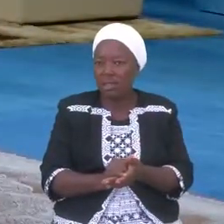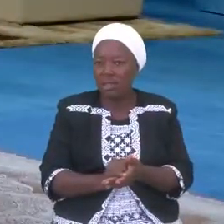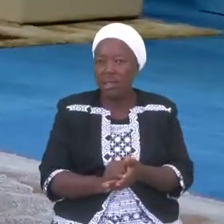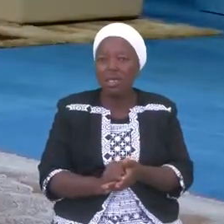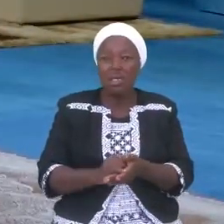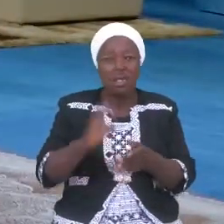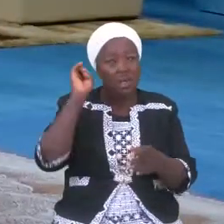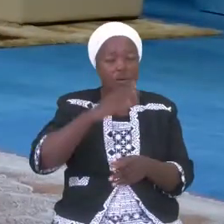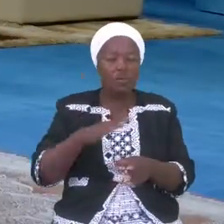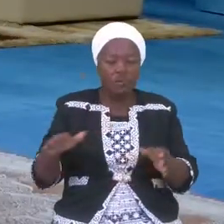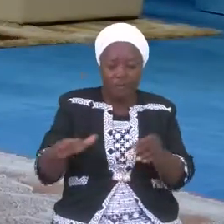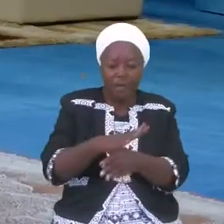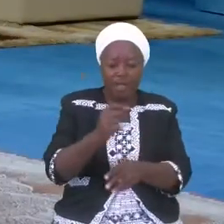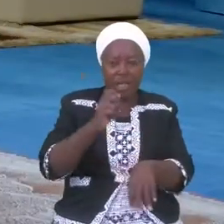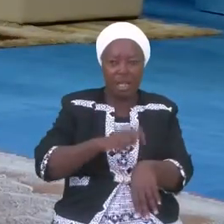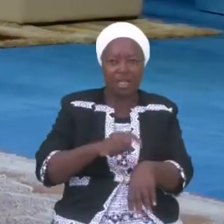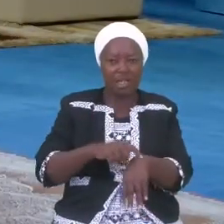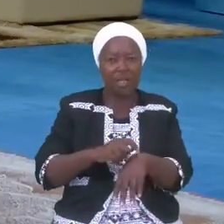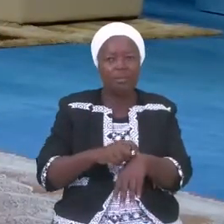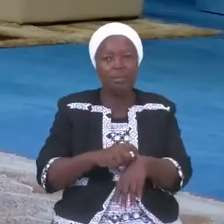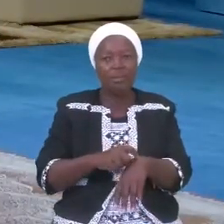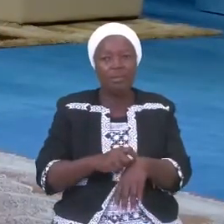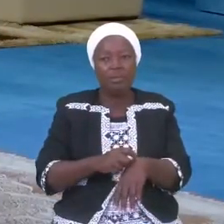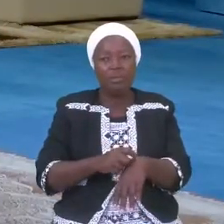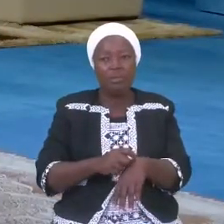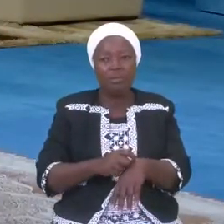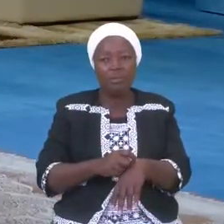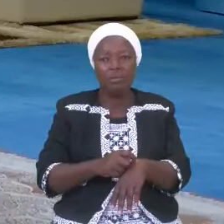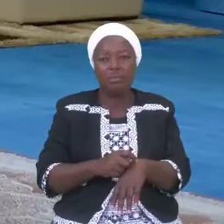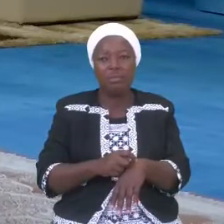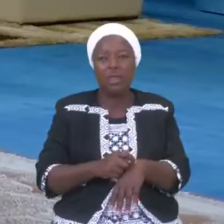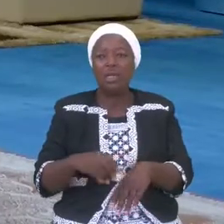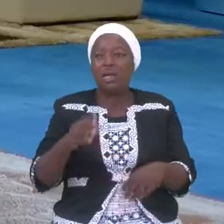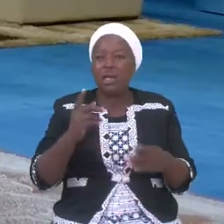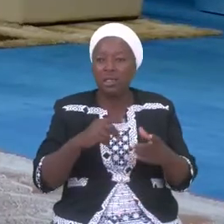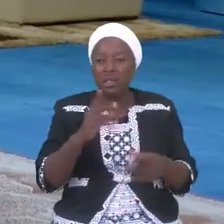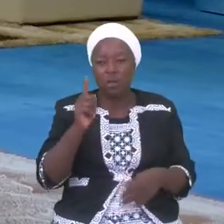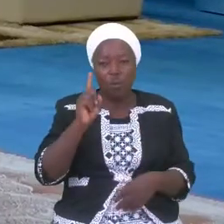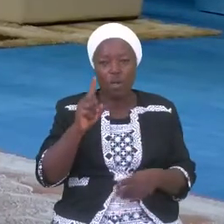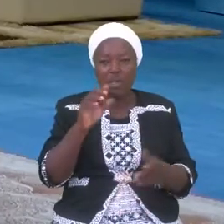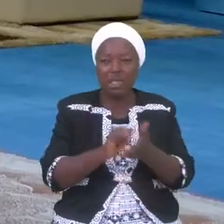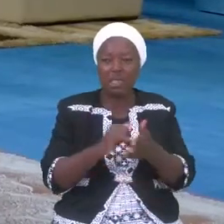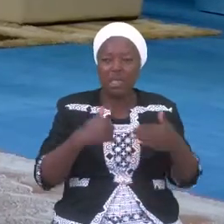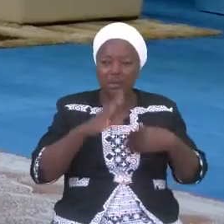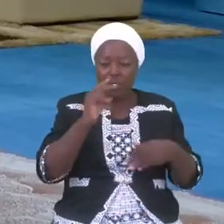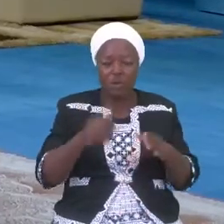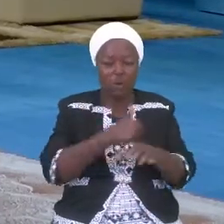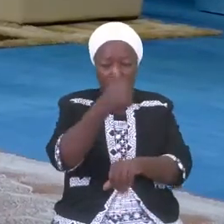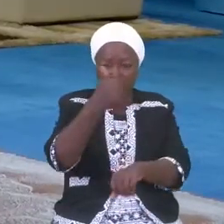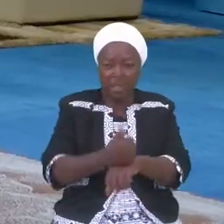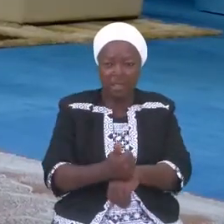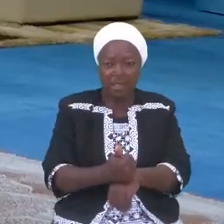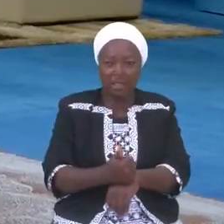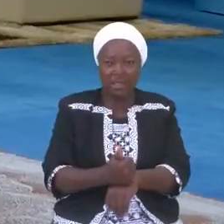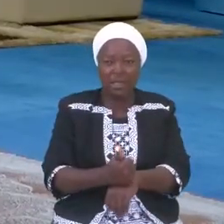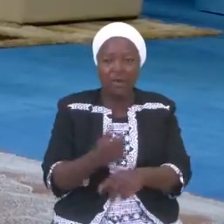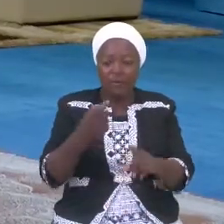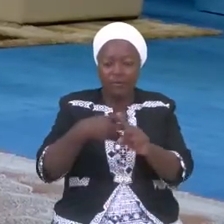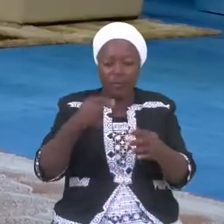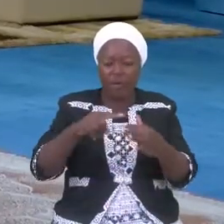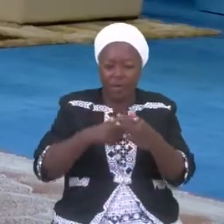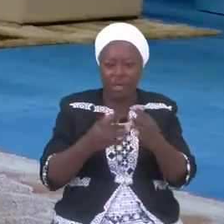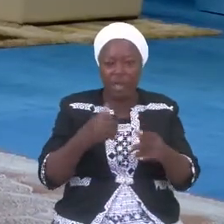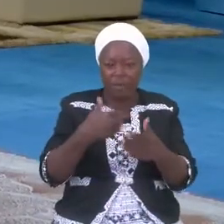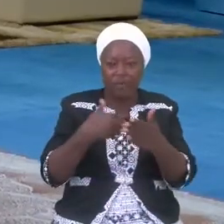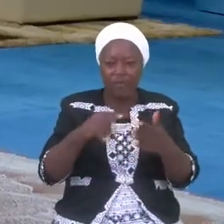the time, the period that there was, the one that had been ordained from the beginning,